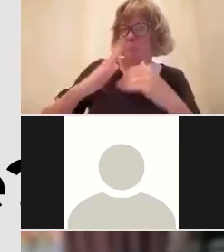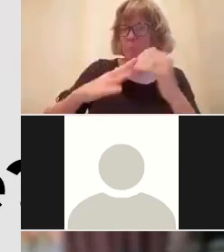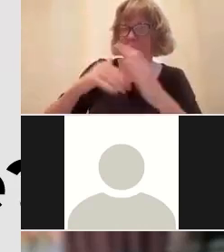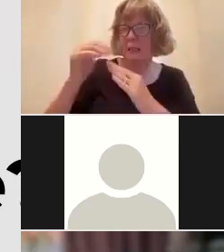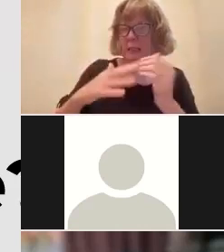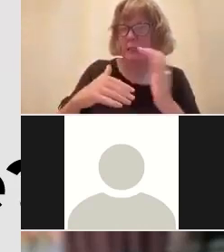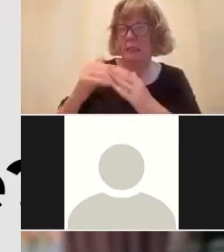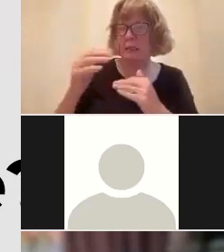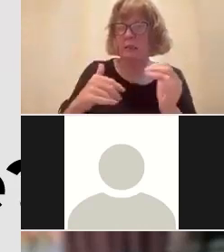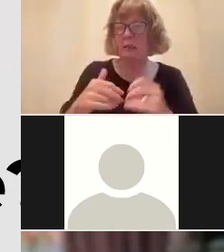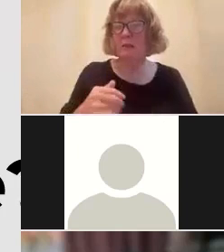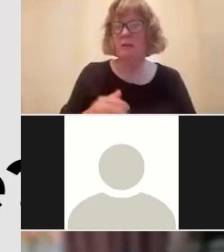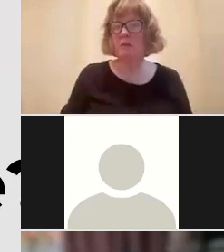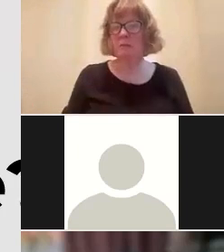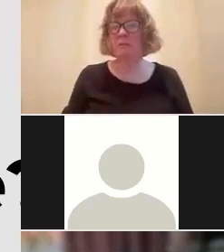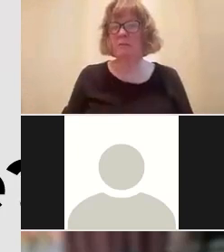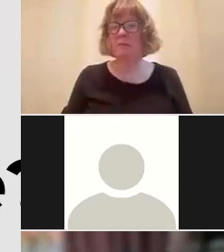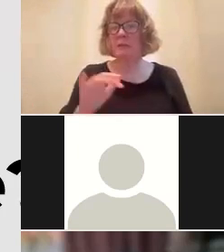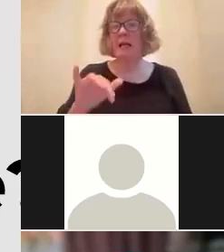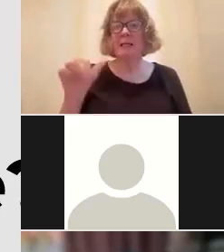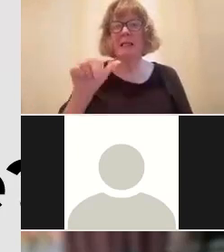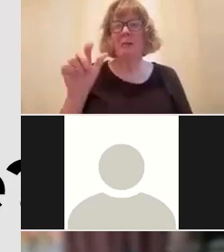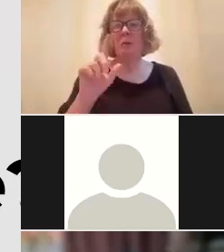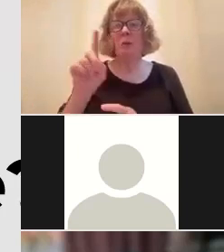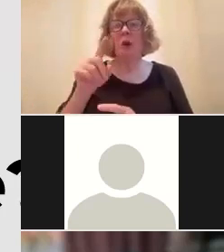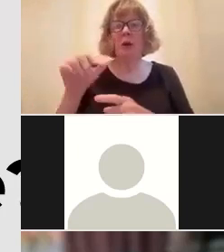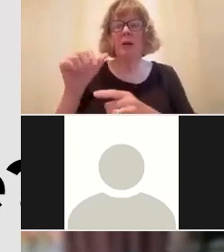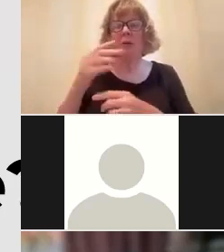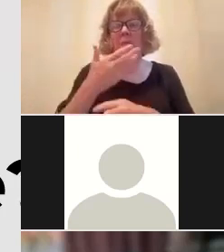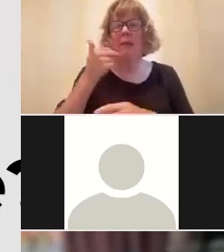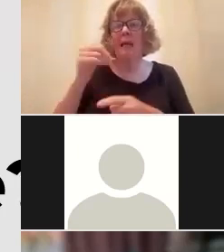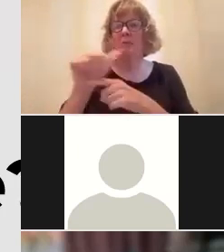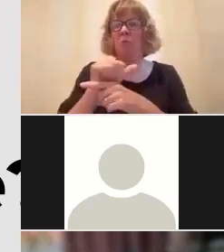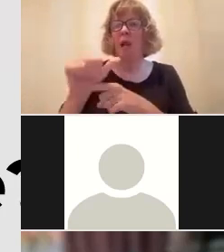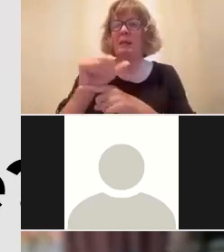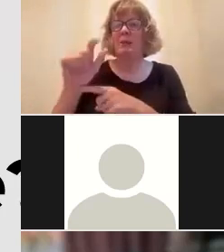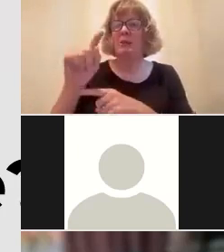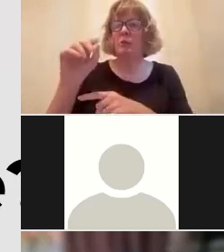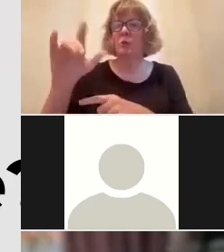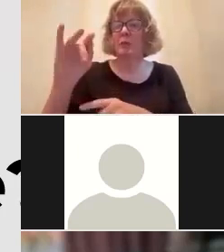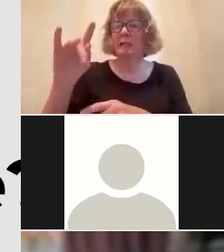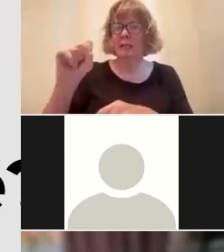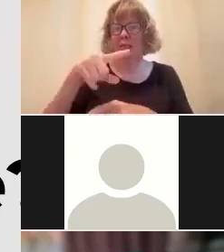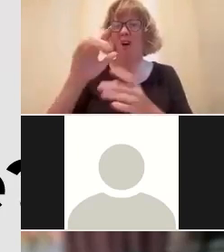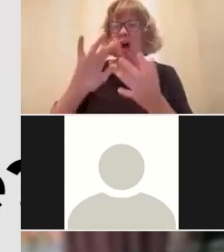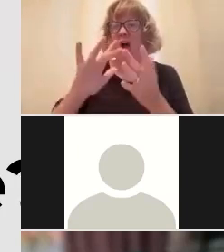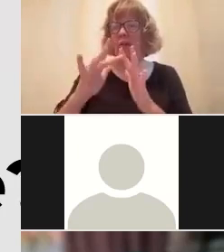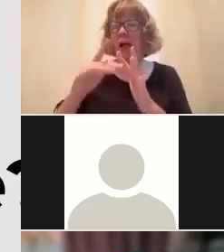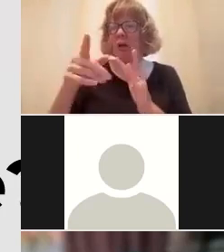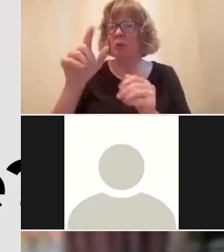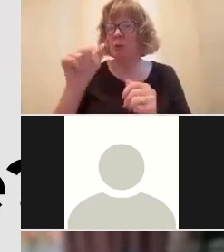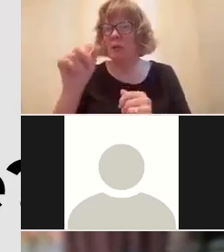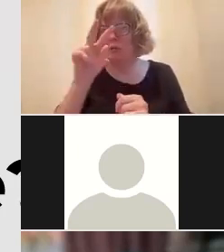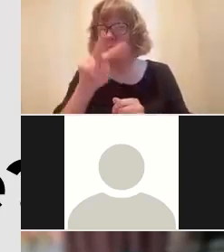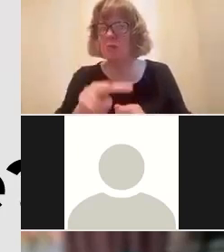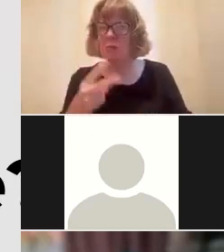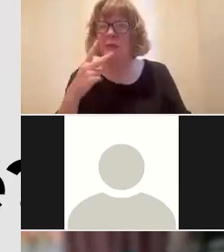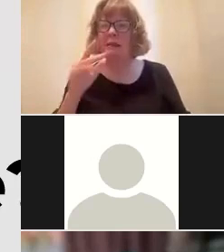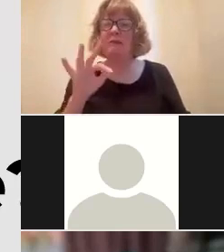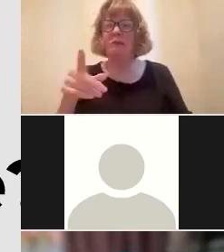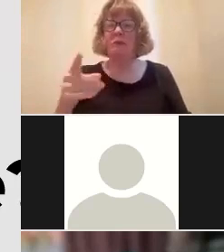same place where all of our best practices toolkits are online. Please use that if you want to check for accessibility.